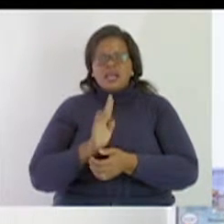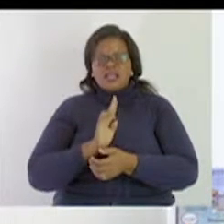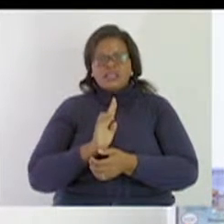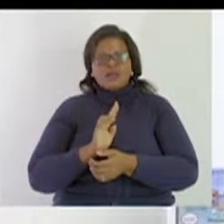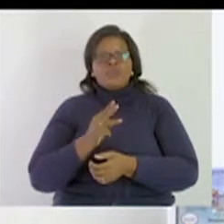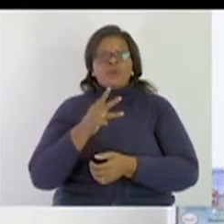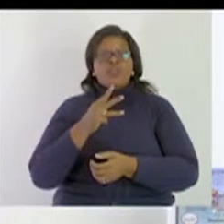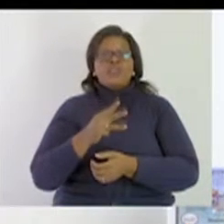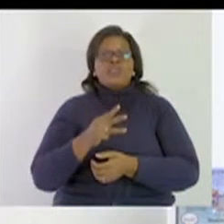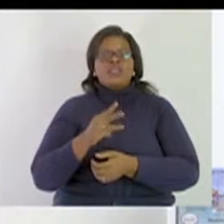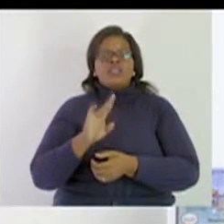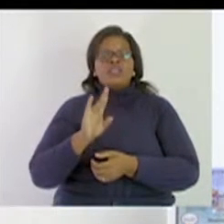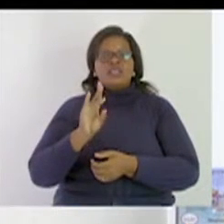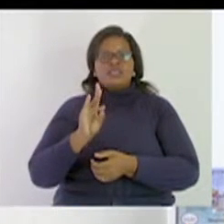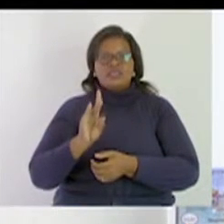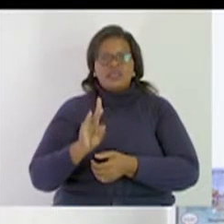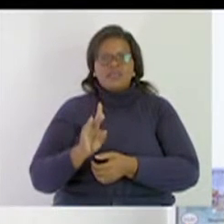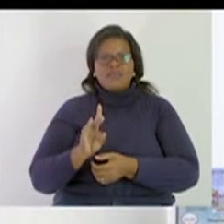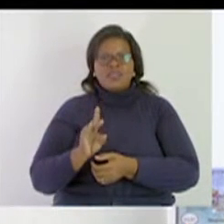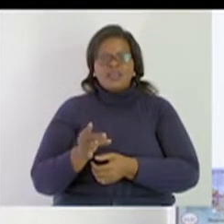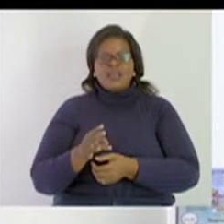37. You have the answer?